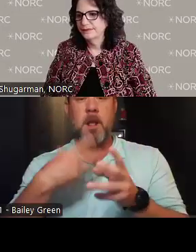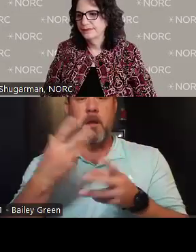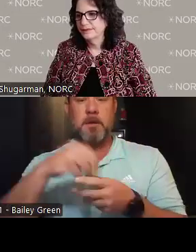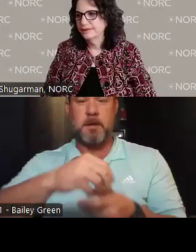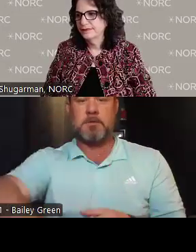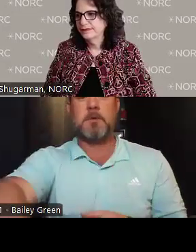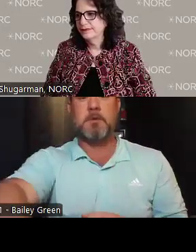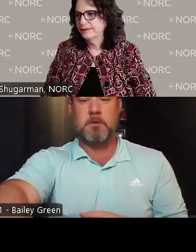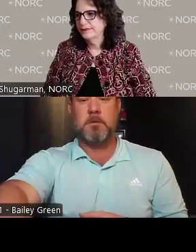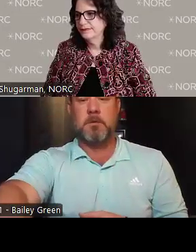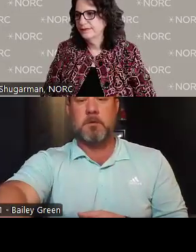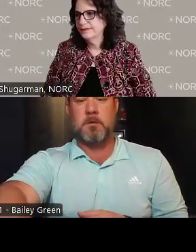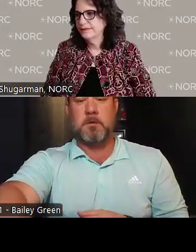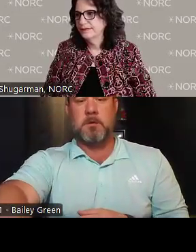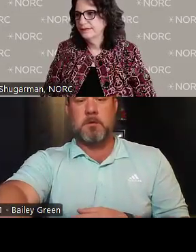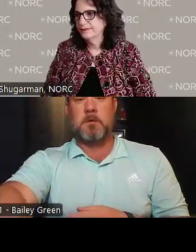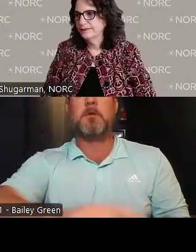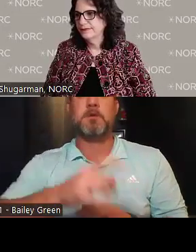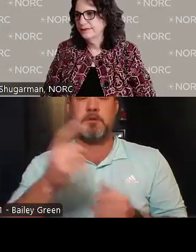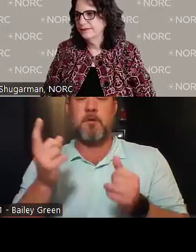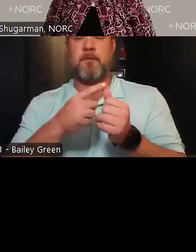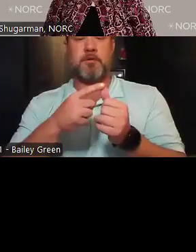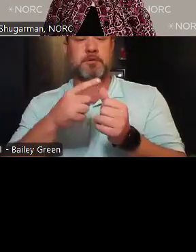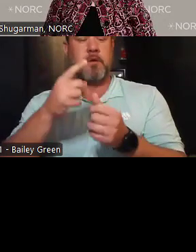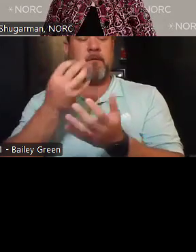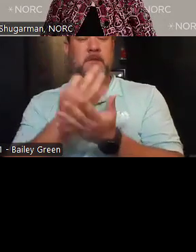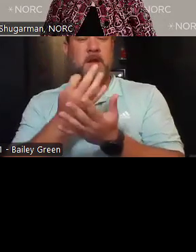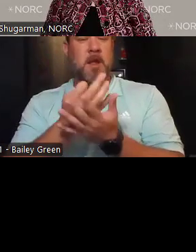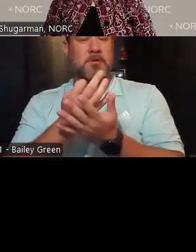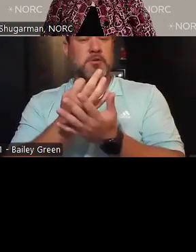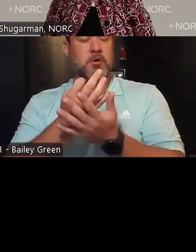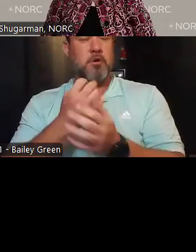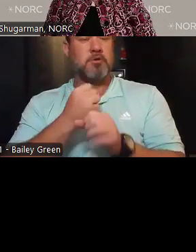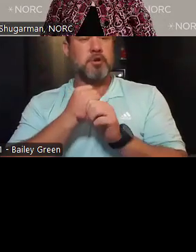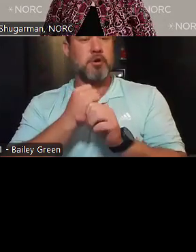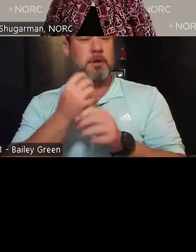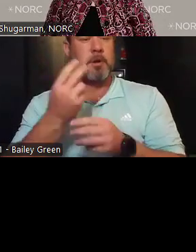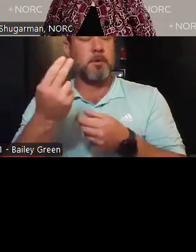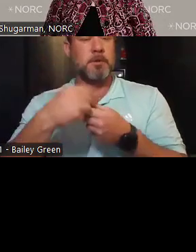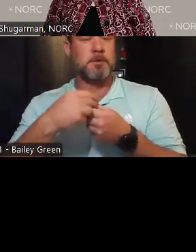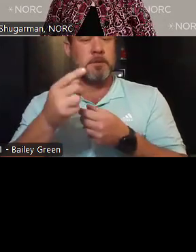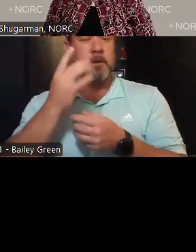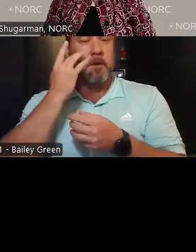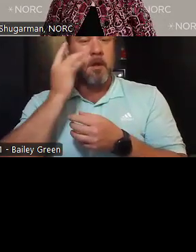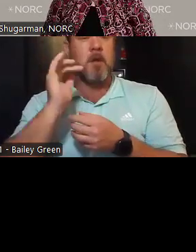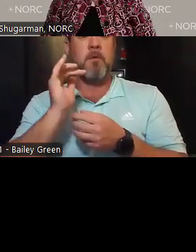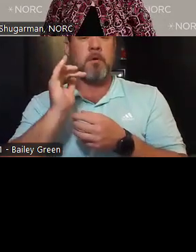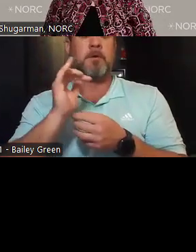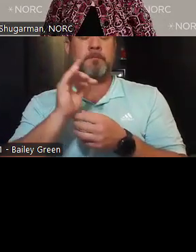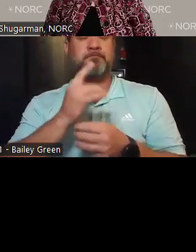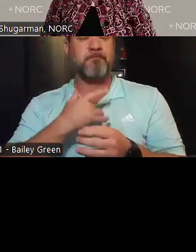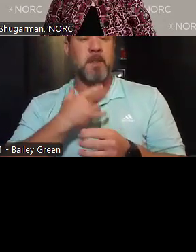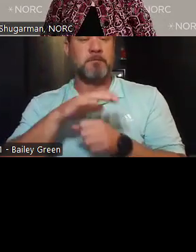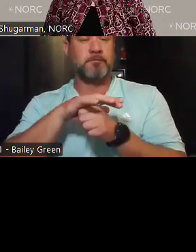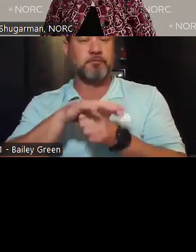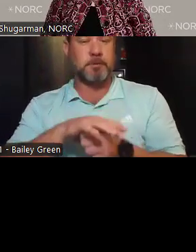sessions. So first, within financial security, participants across California are really feeling the tension